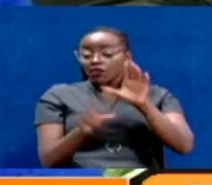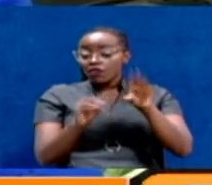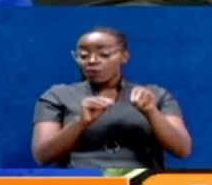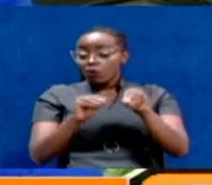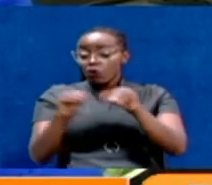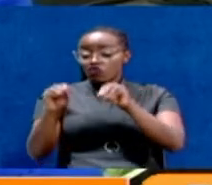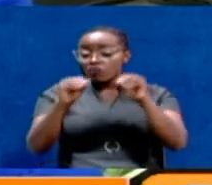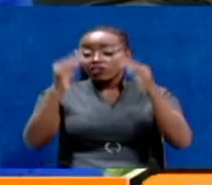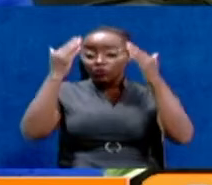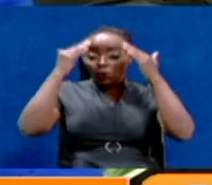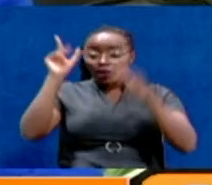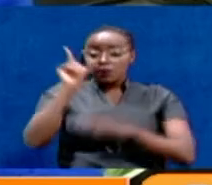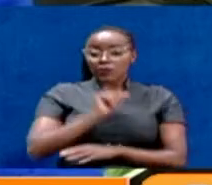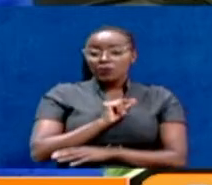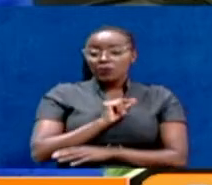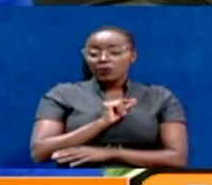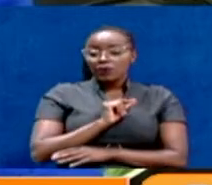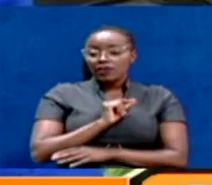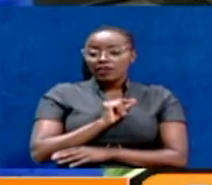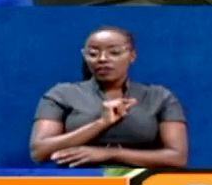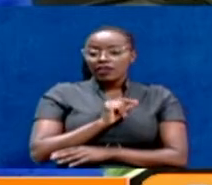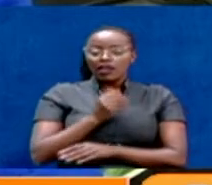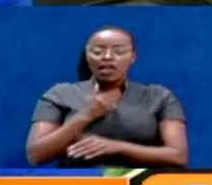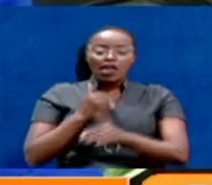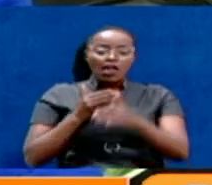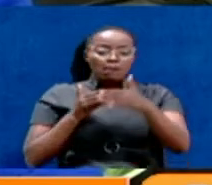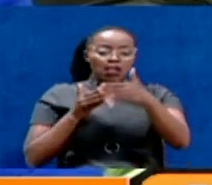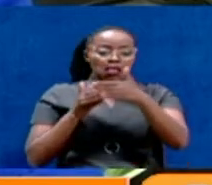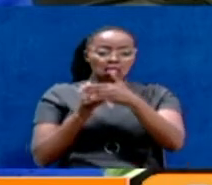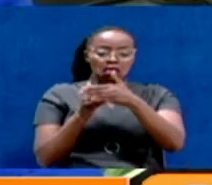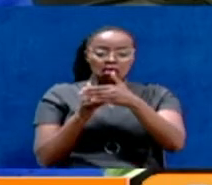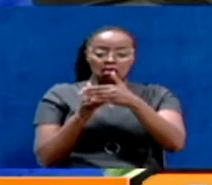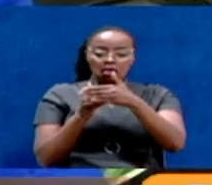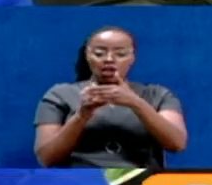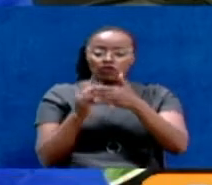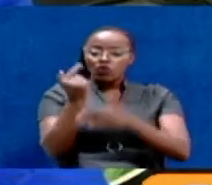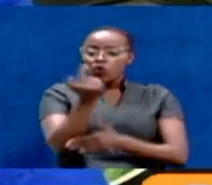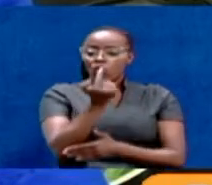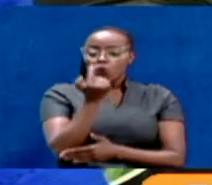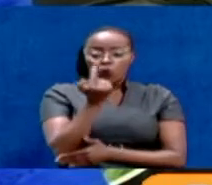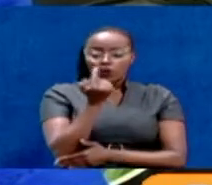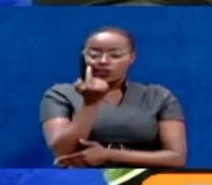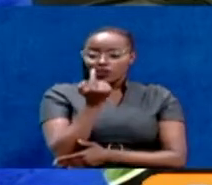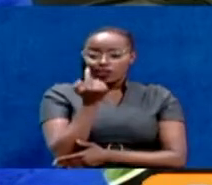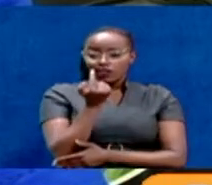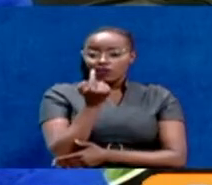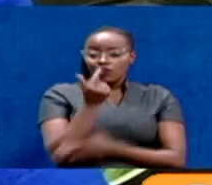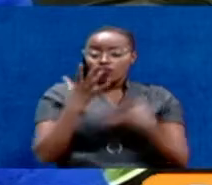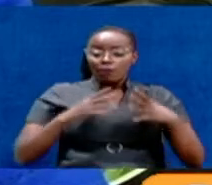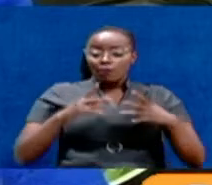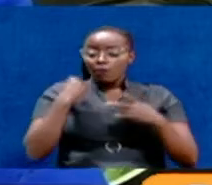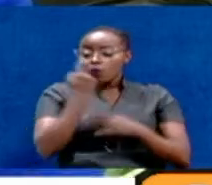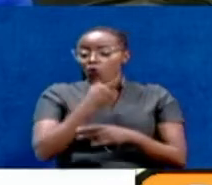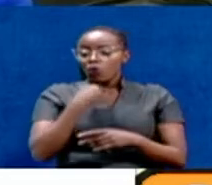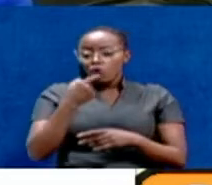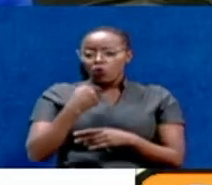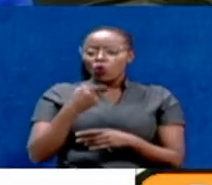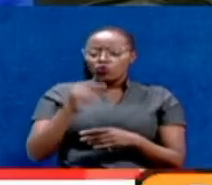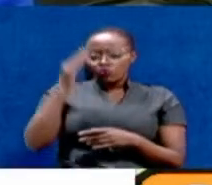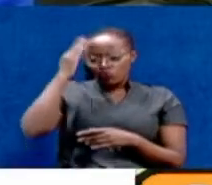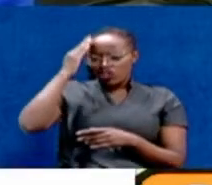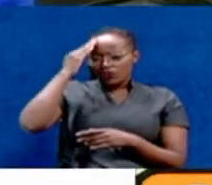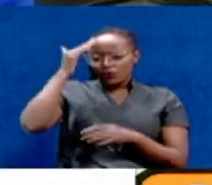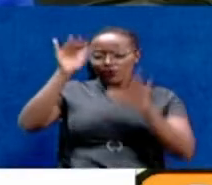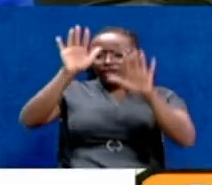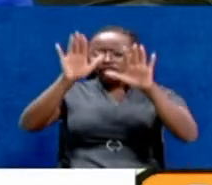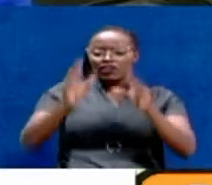movement, as you are aware, has been restricted, except for those considered essential